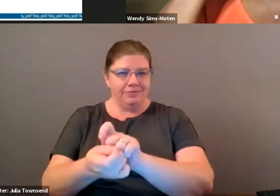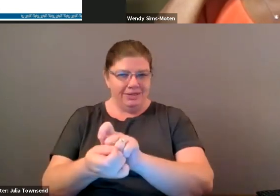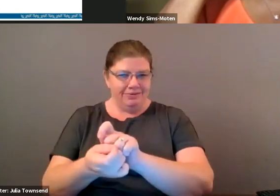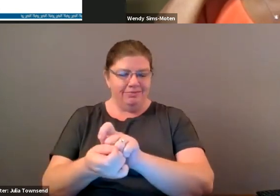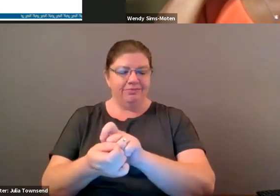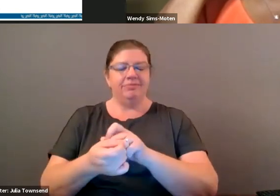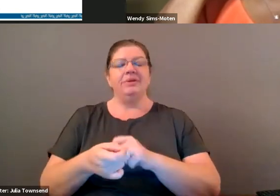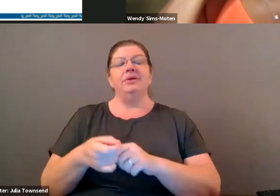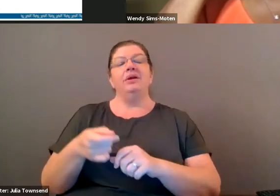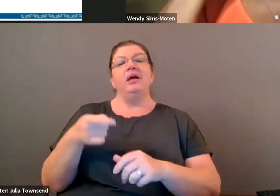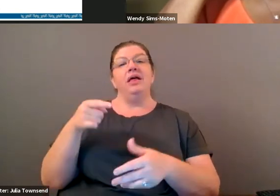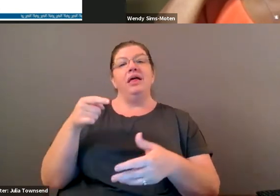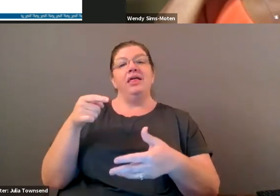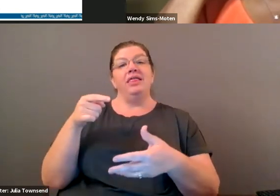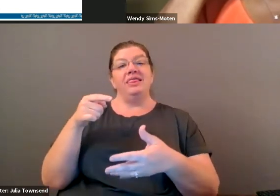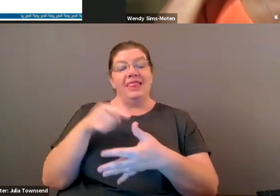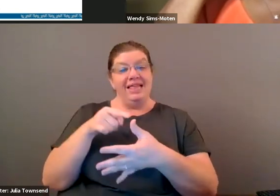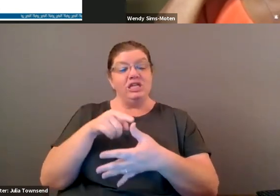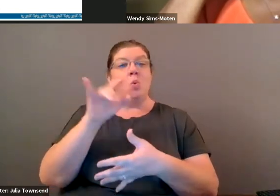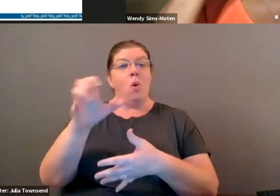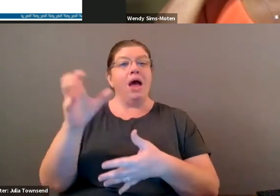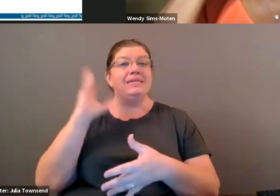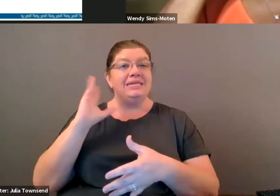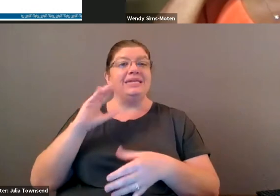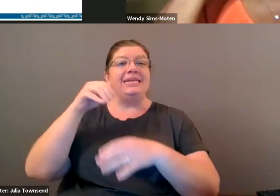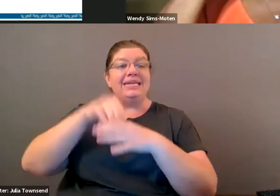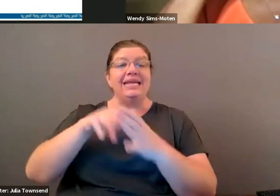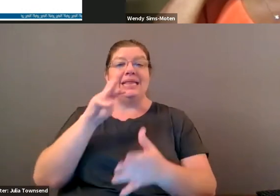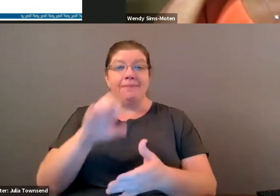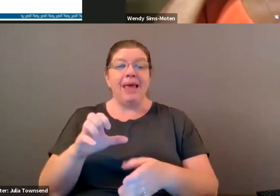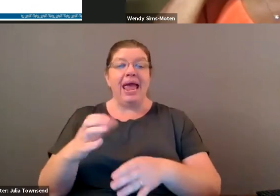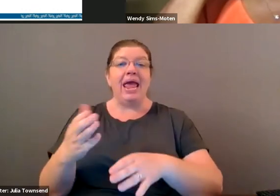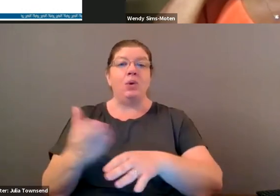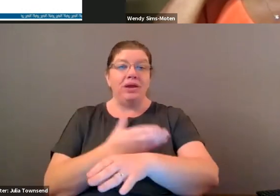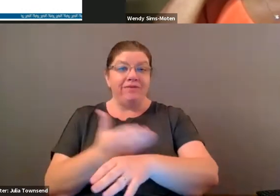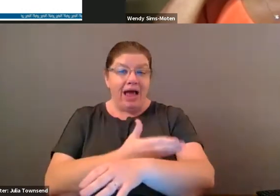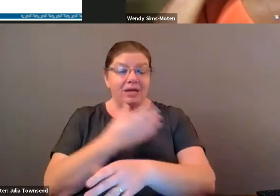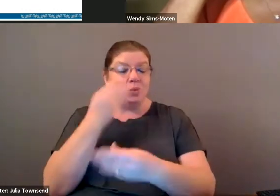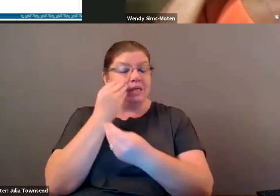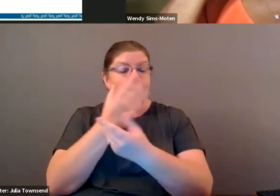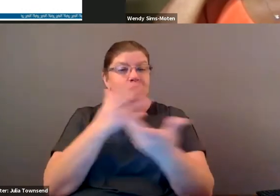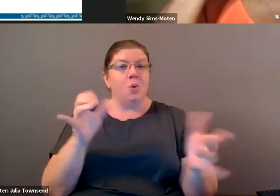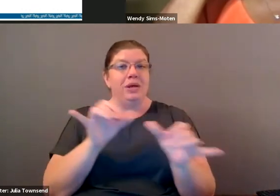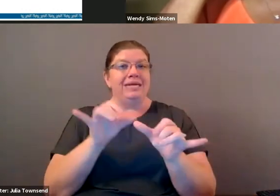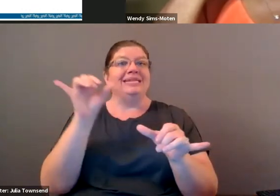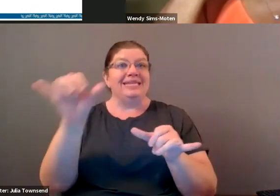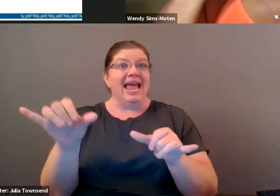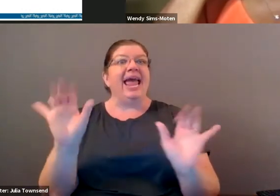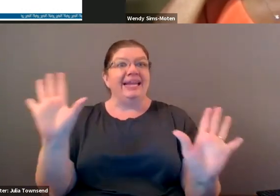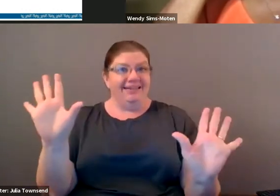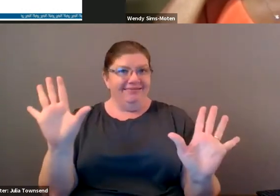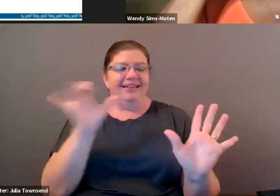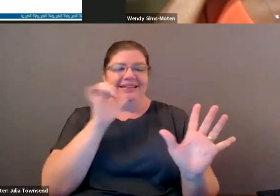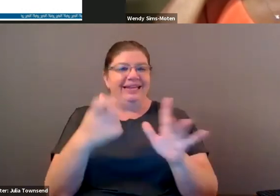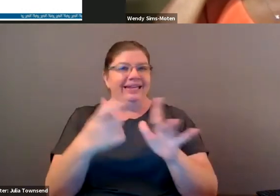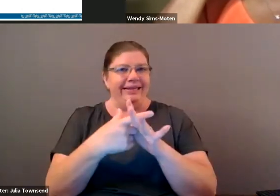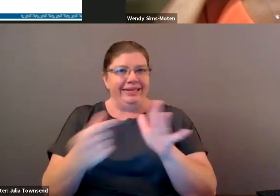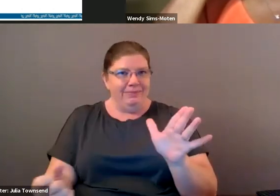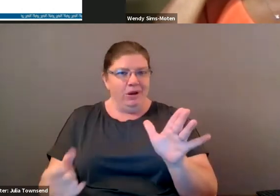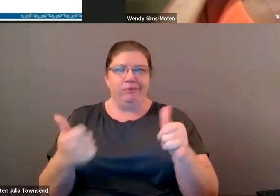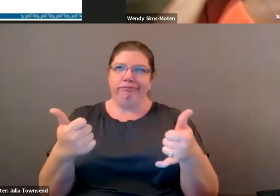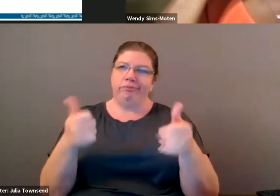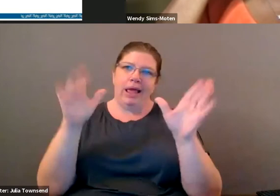was actually in the May revise. I just wanted to let you know that that stayed in the enacted budget, which is